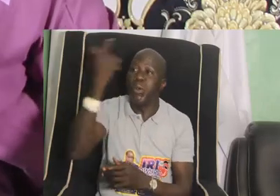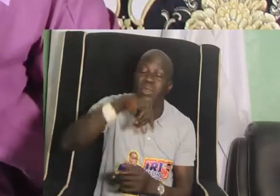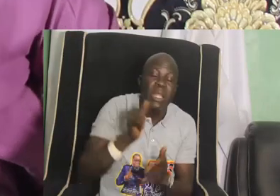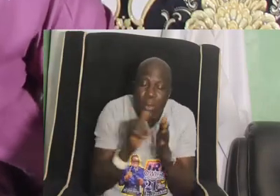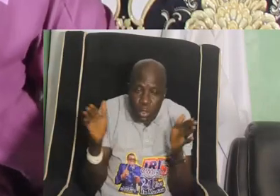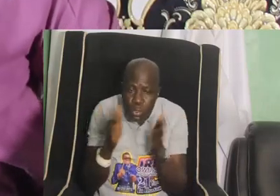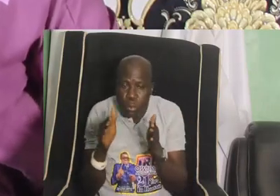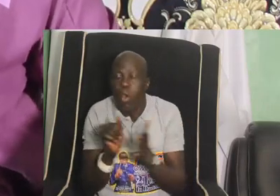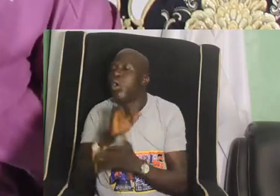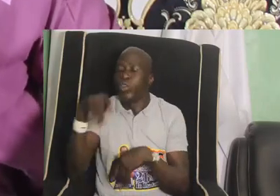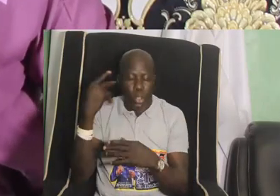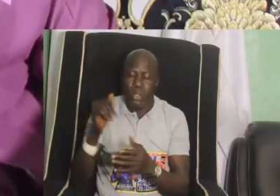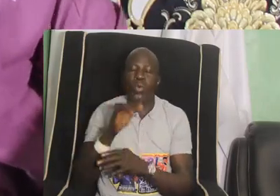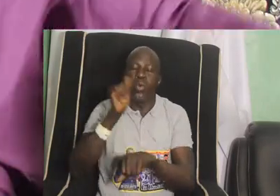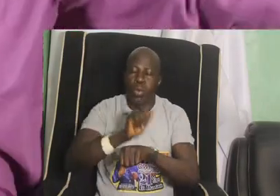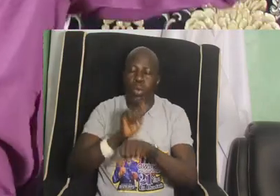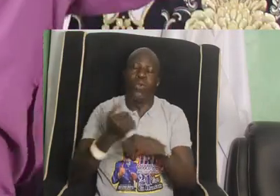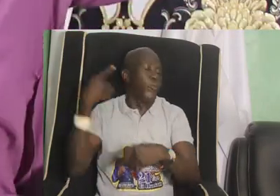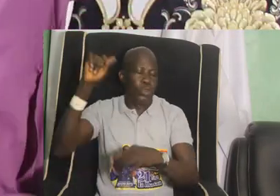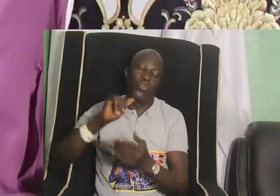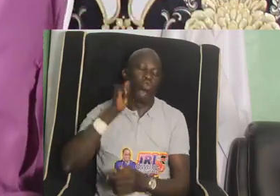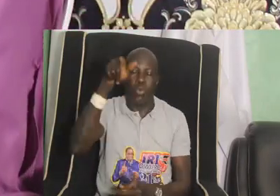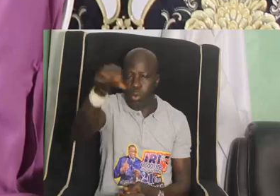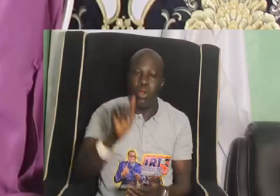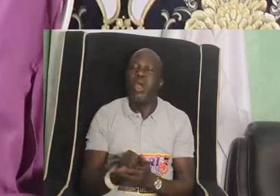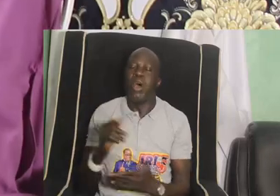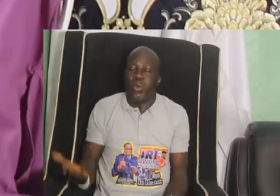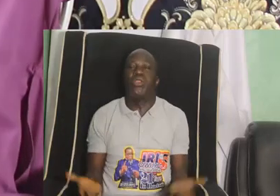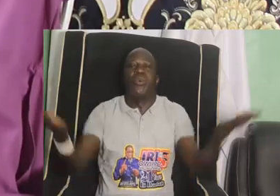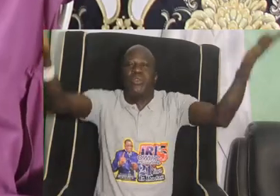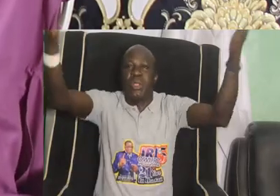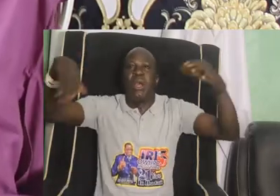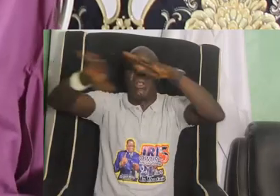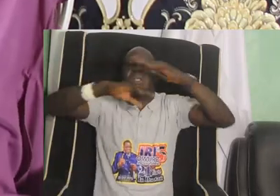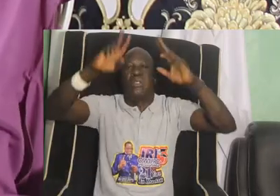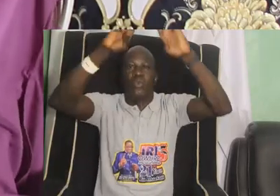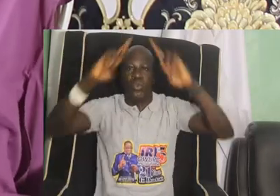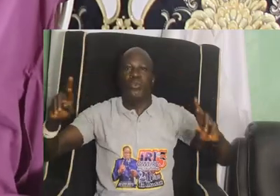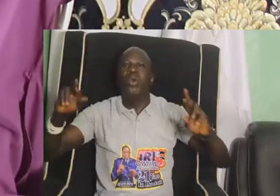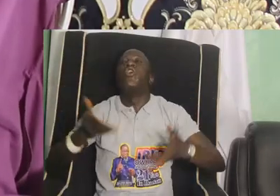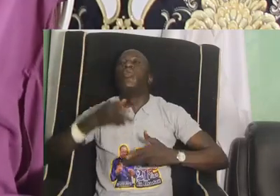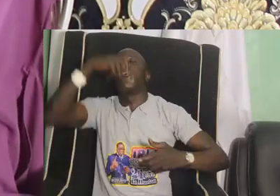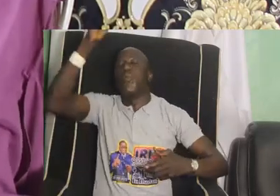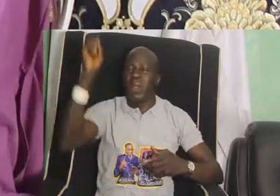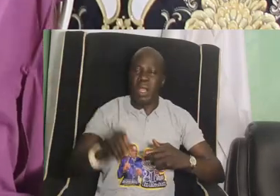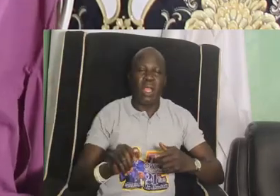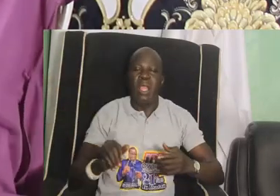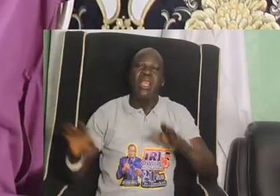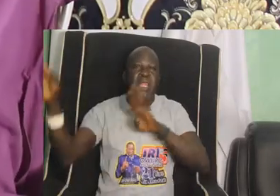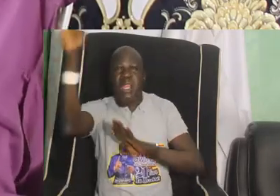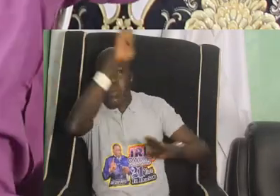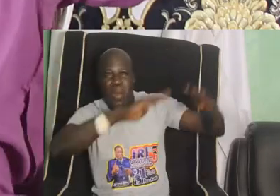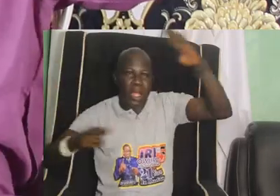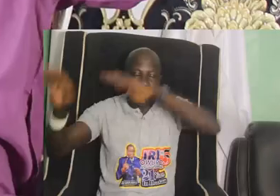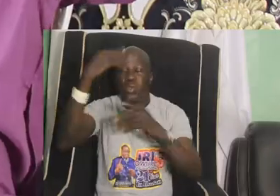your age? Make sure you work for your tomorrow. You lift up your head. Under that roof, you will